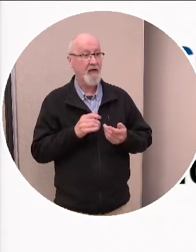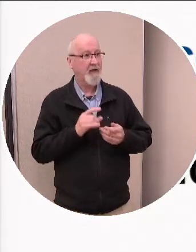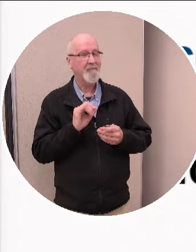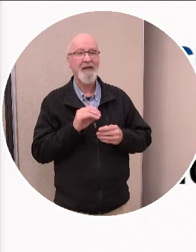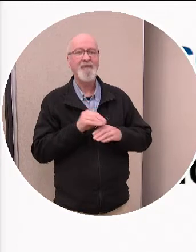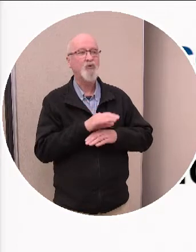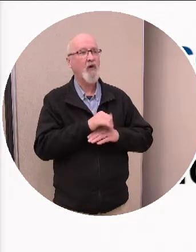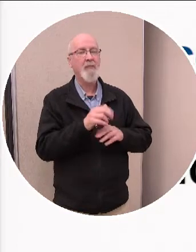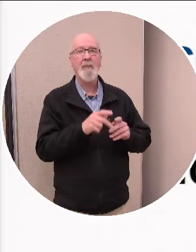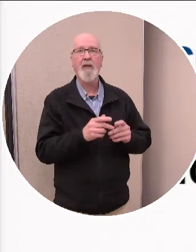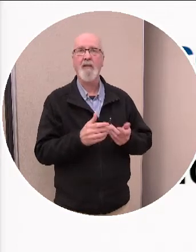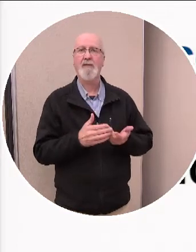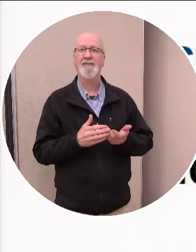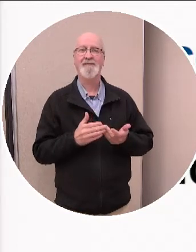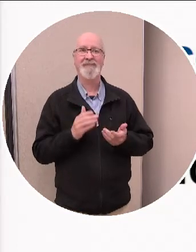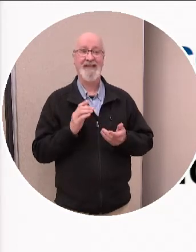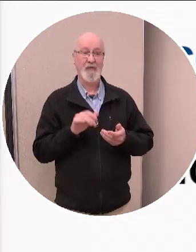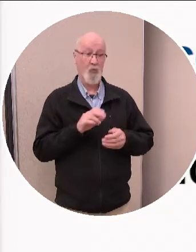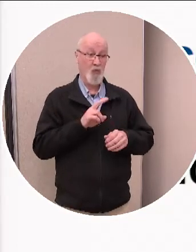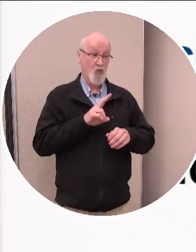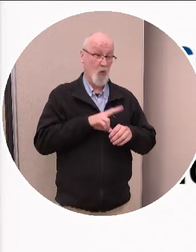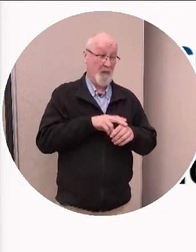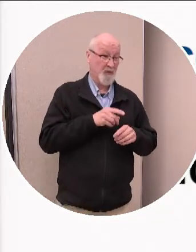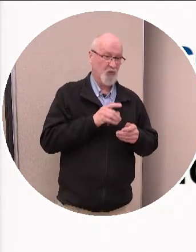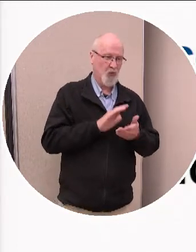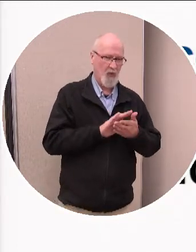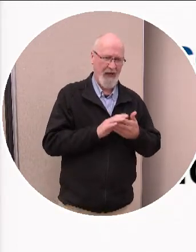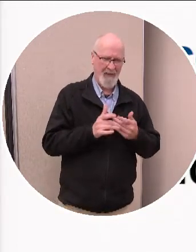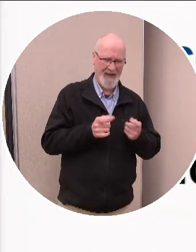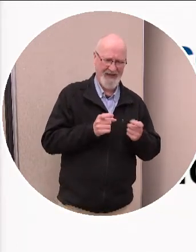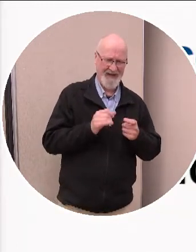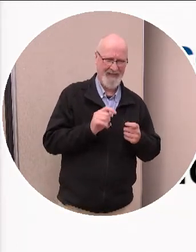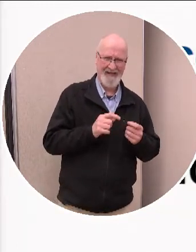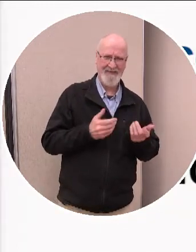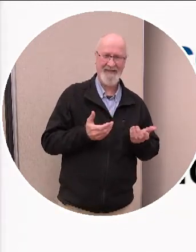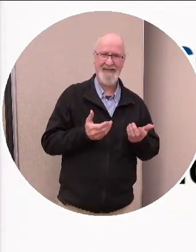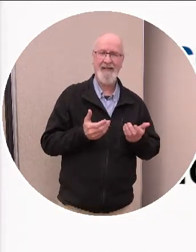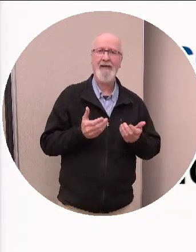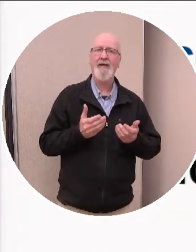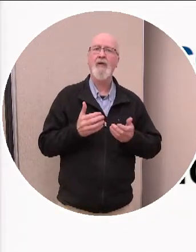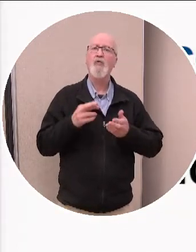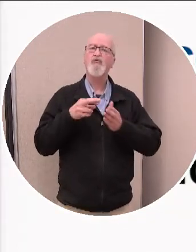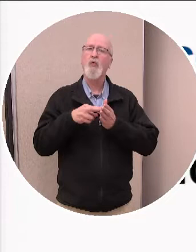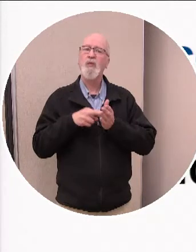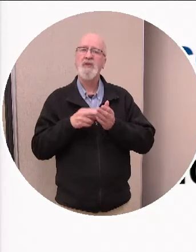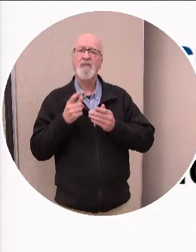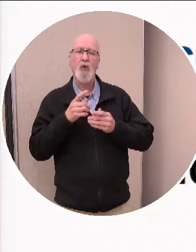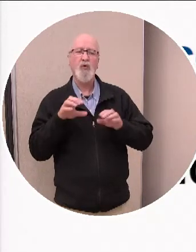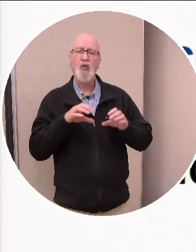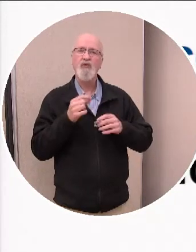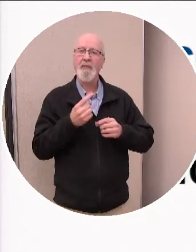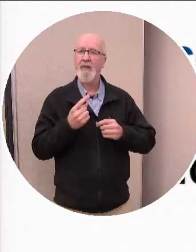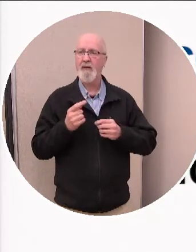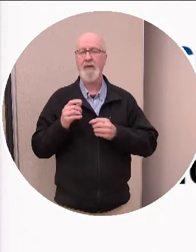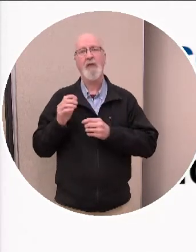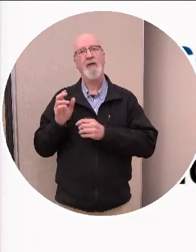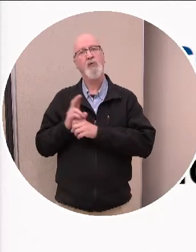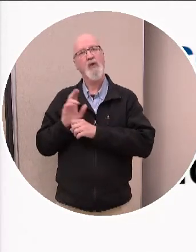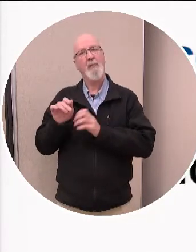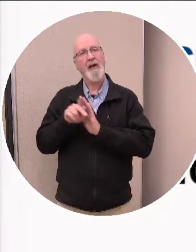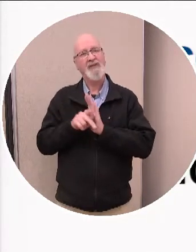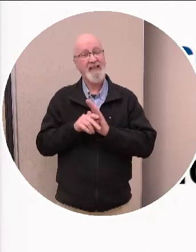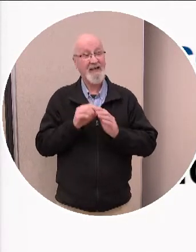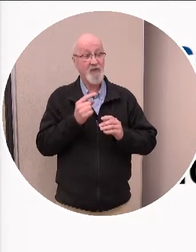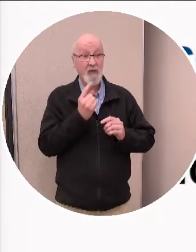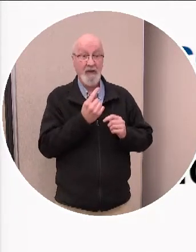be addressed through normal safeguards in the school. The criteria for enacting this policy involves there being a serious